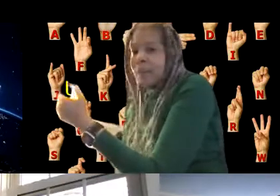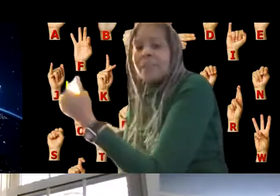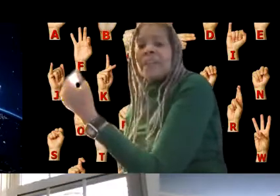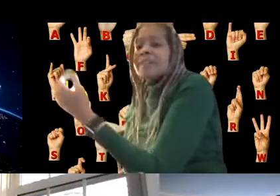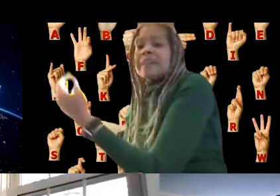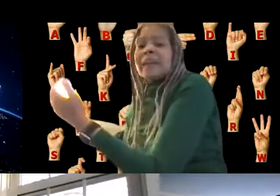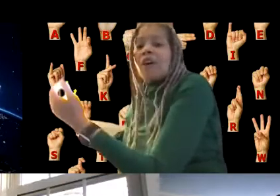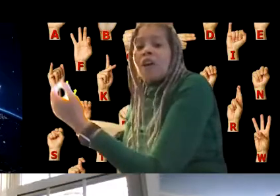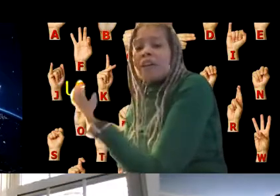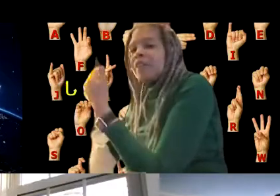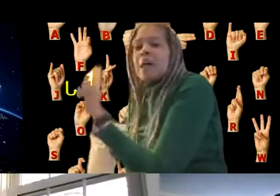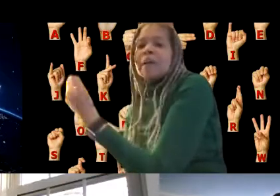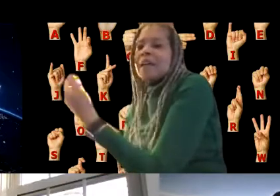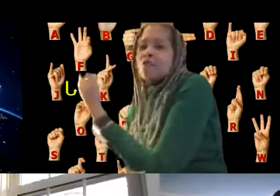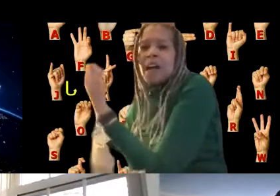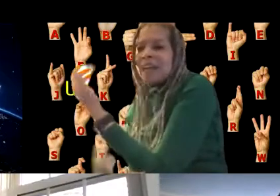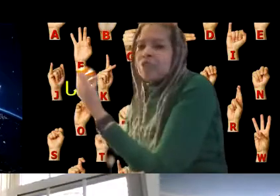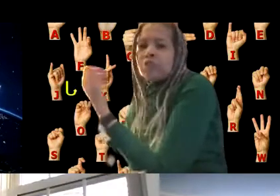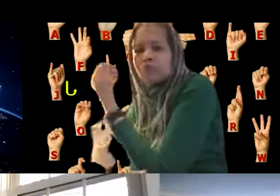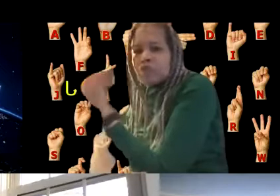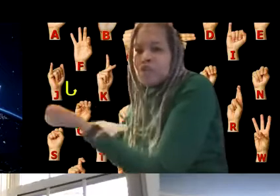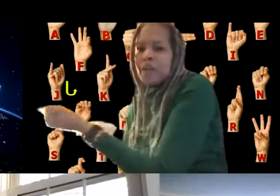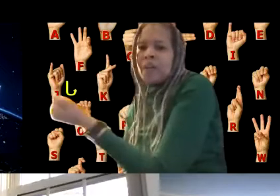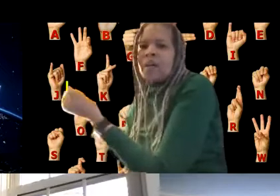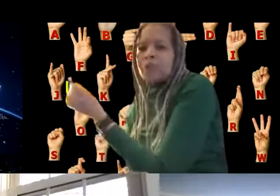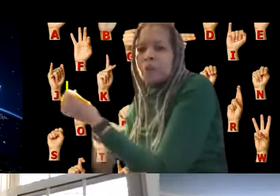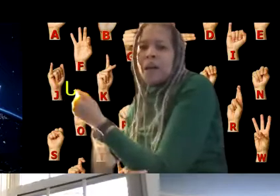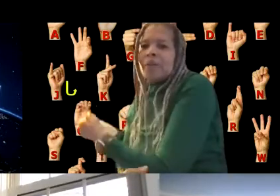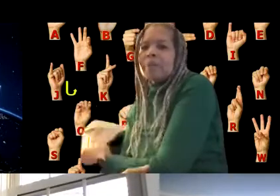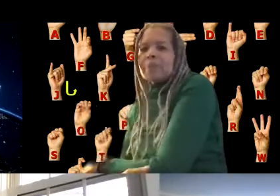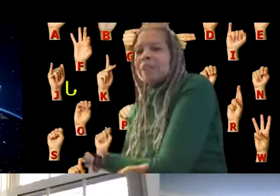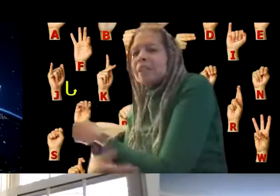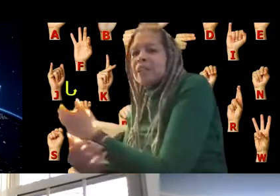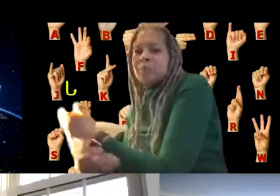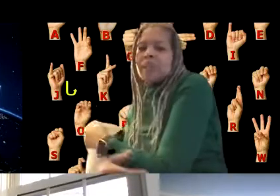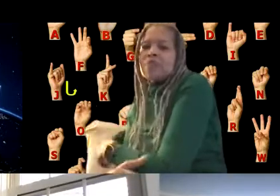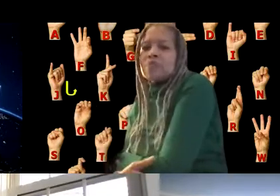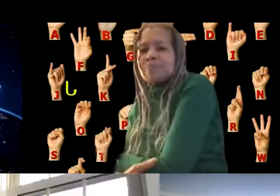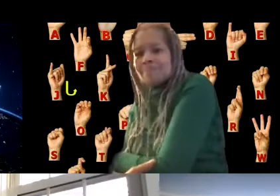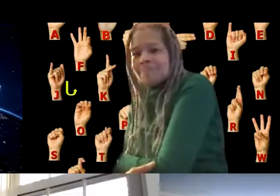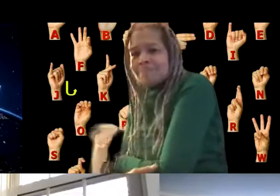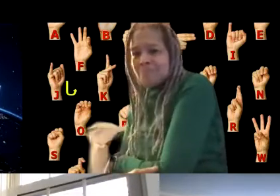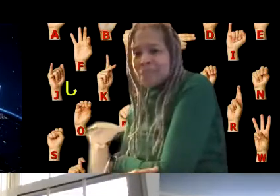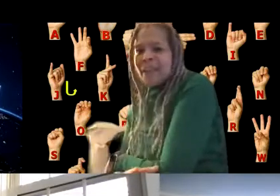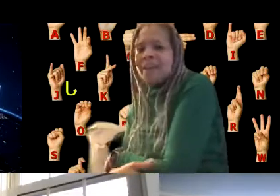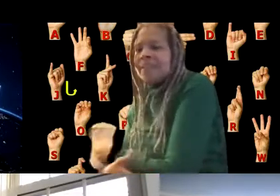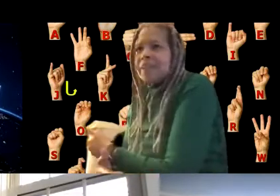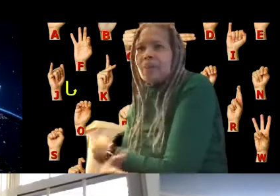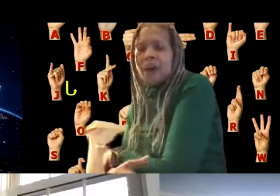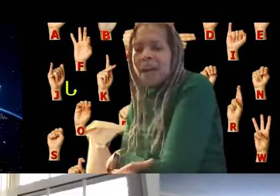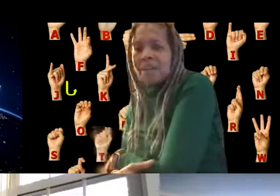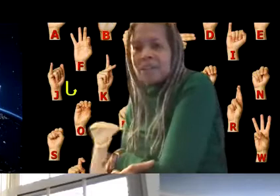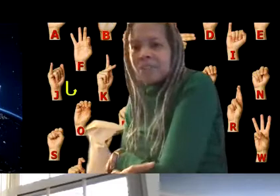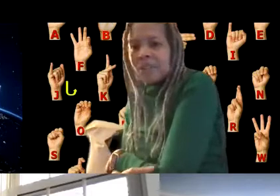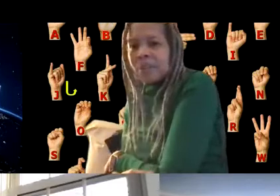gay, whatever it is that they are, and they're coming at you, asking you to share your power with them. Let us play too. And the